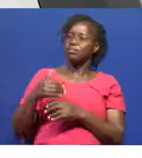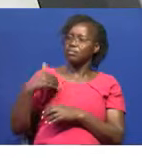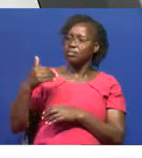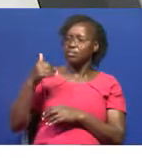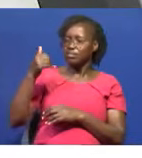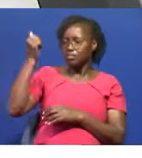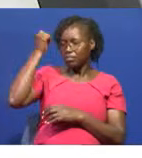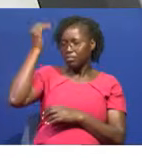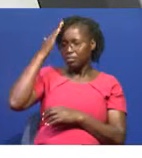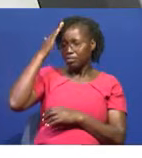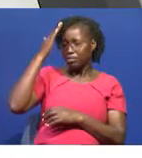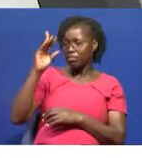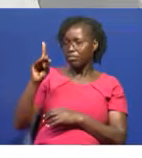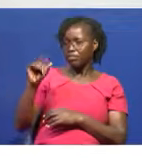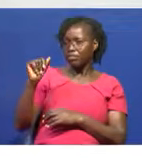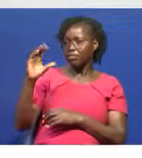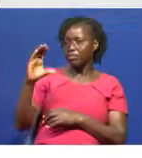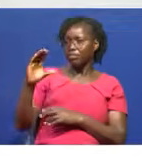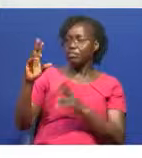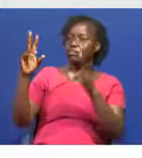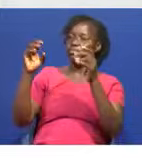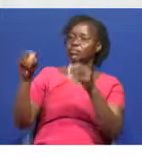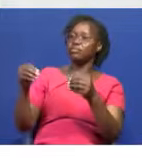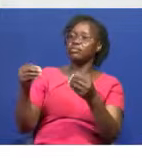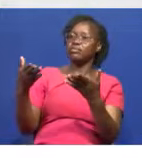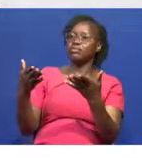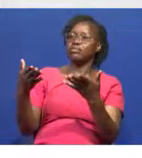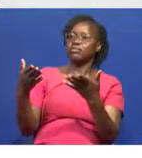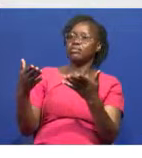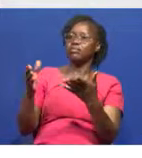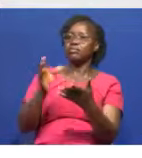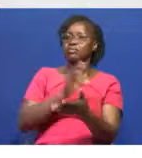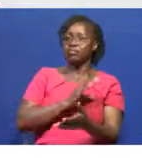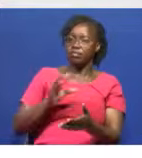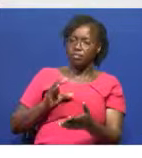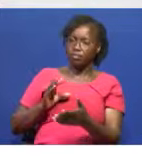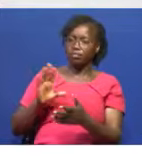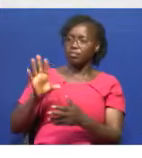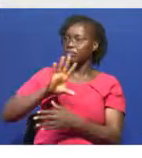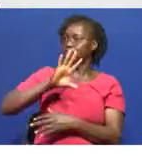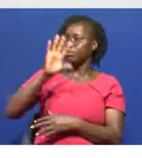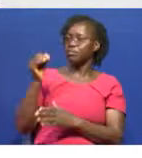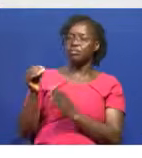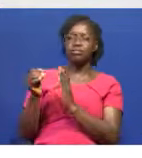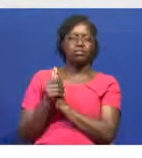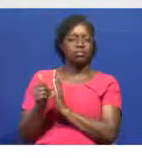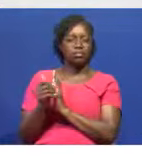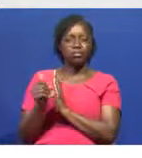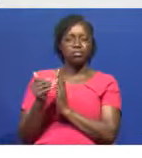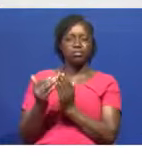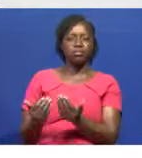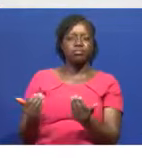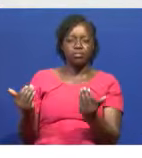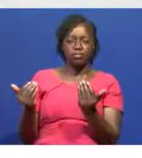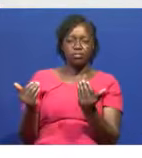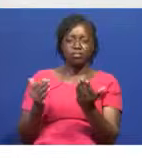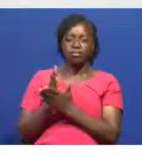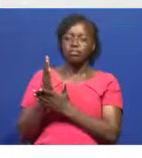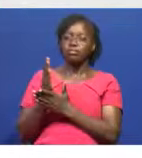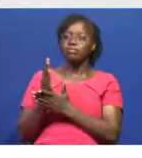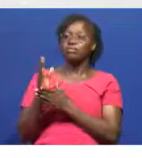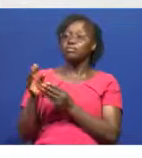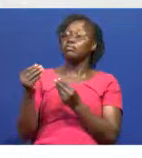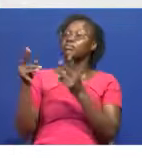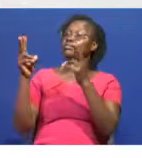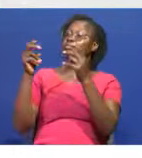day, there is a theme that is given by the Committee of the African Experts for Children and the Rights, and they